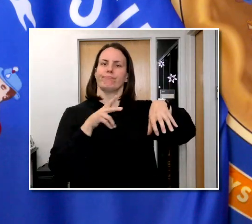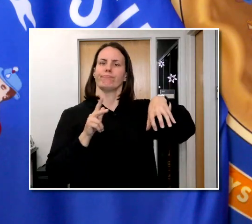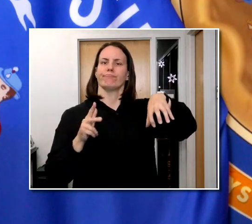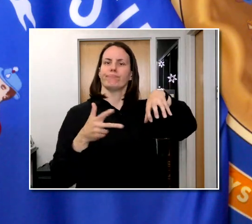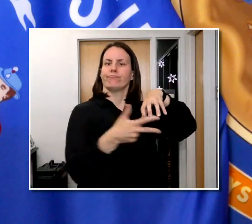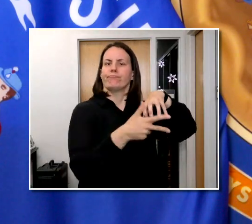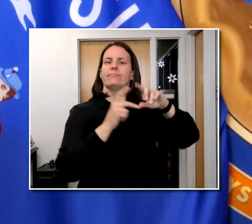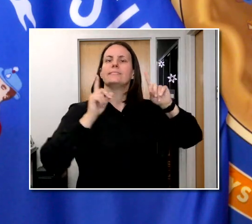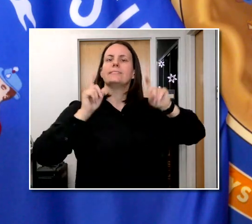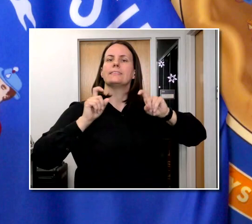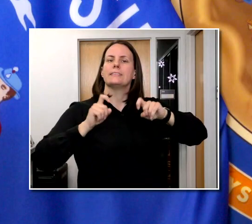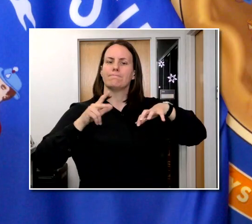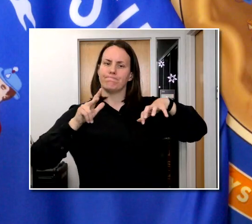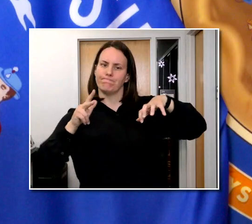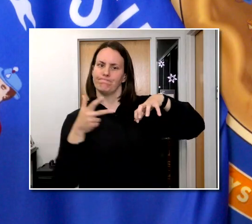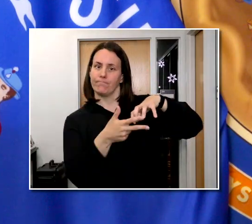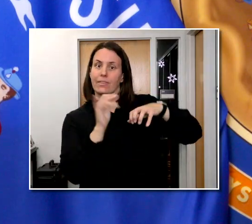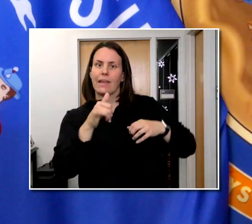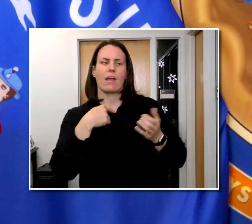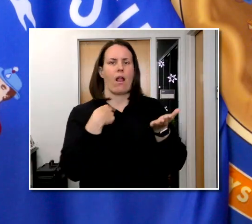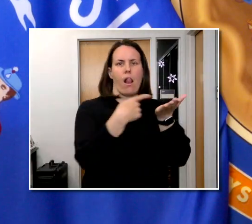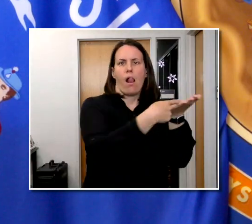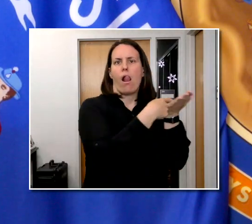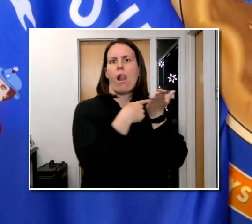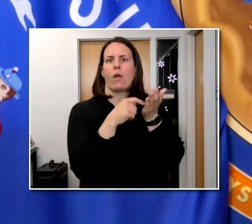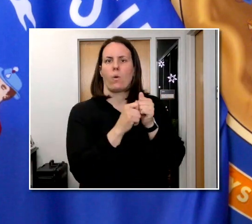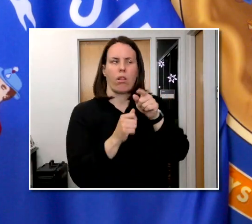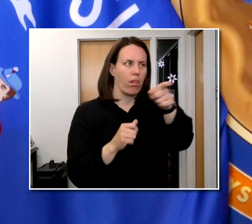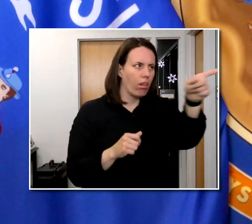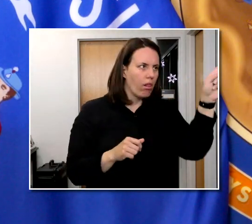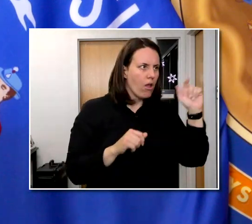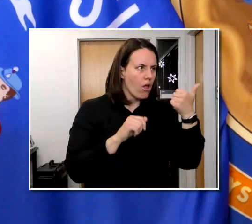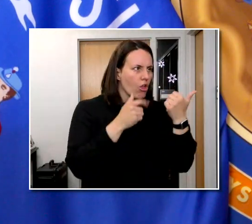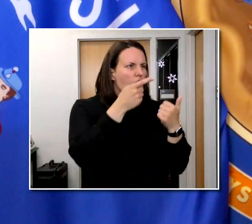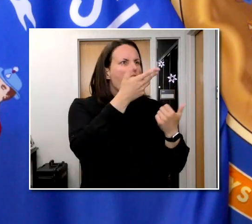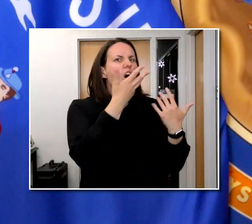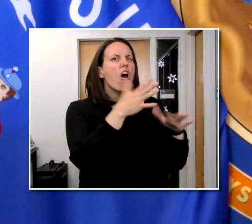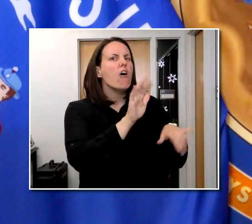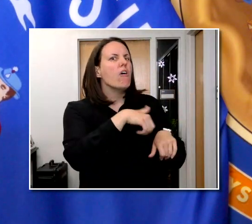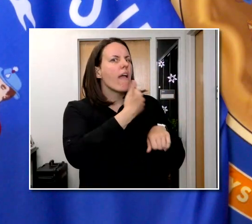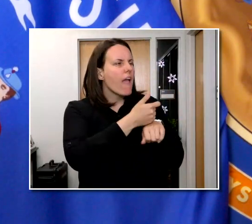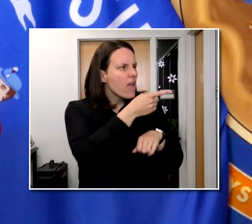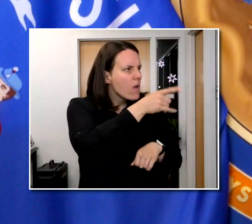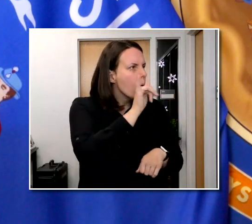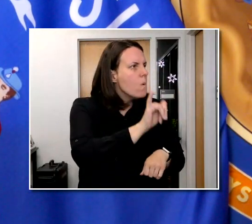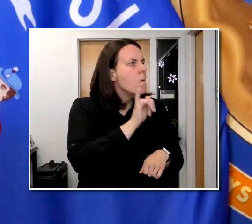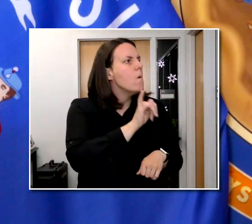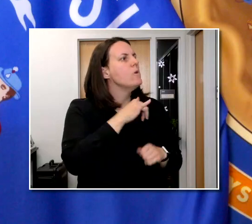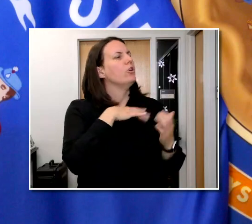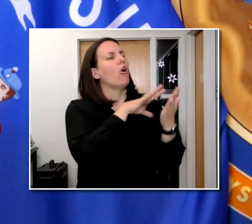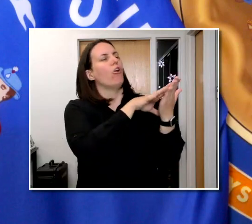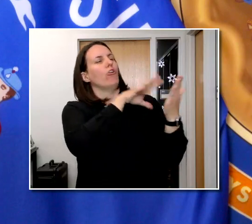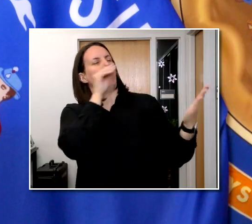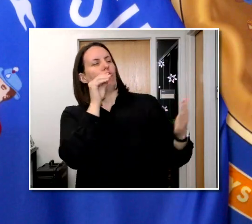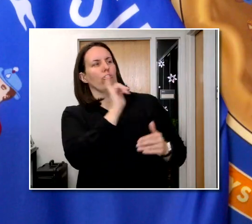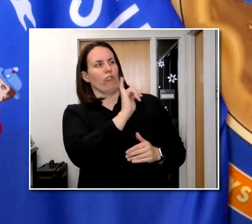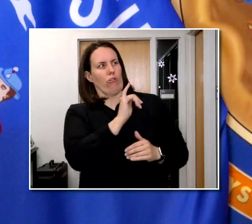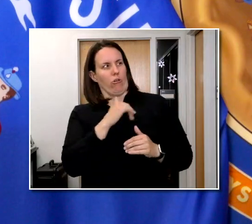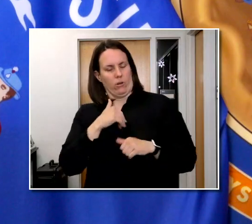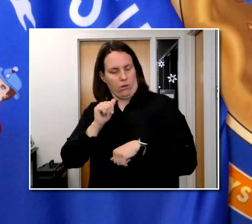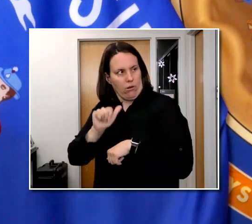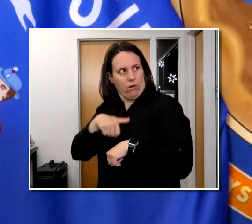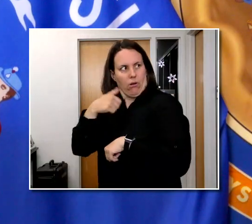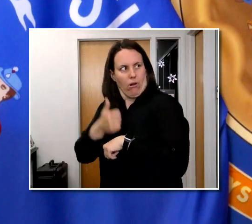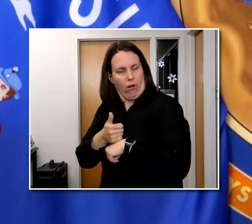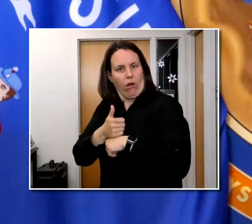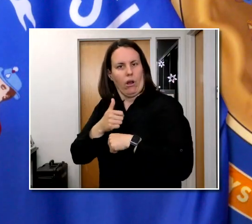blueprint of that from the first states that were putting those into practice, New York and Washington, to name a couple. And then